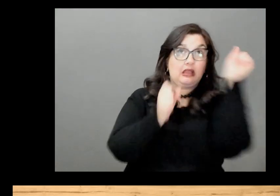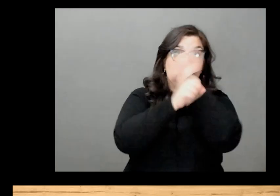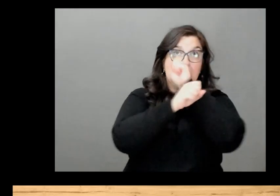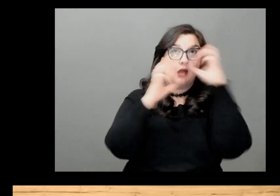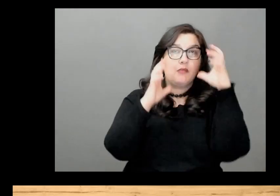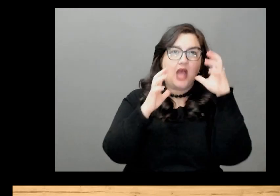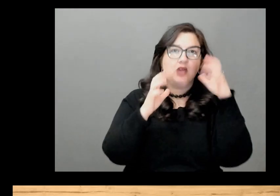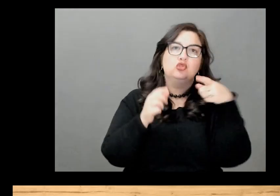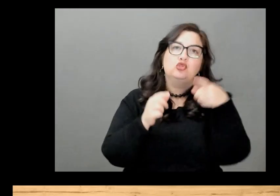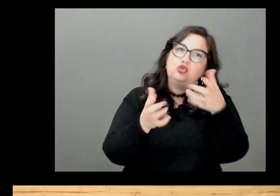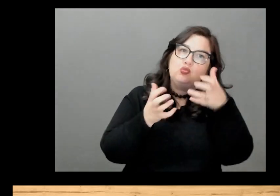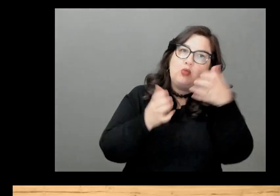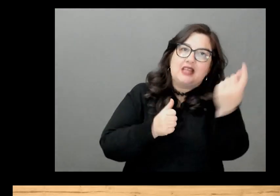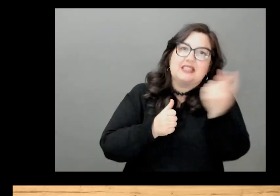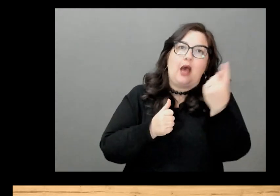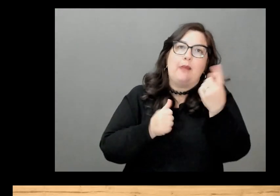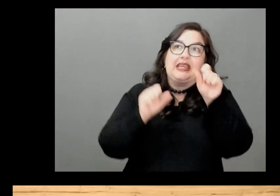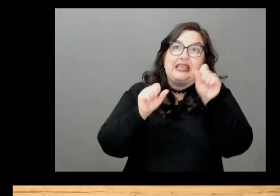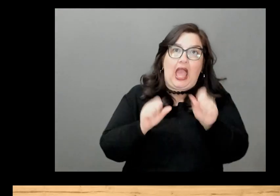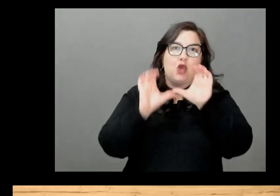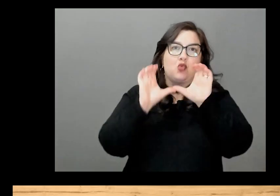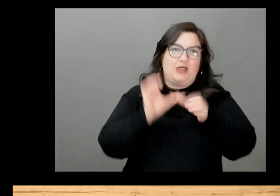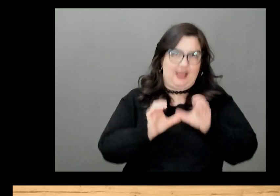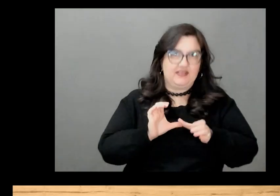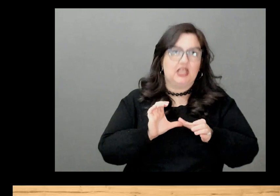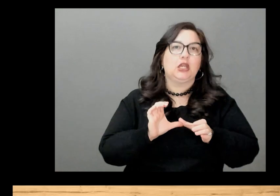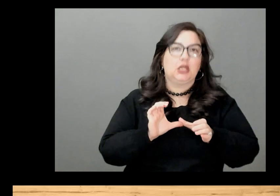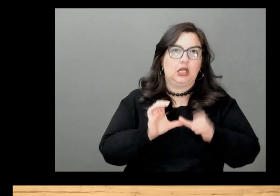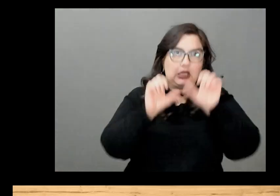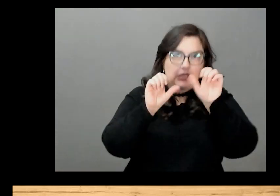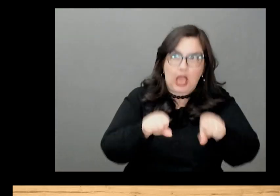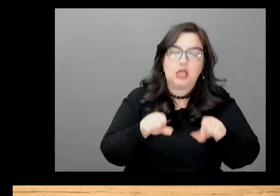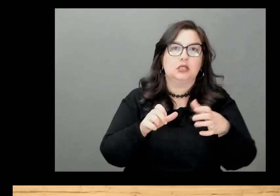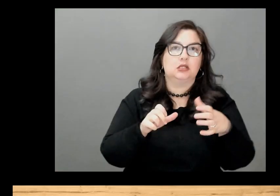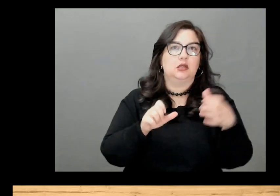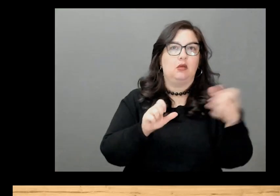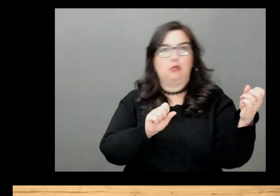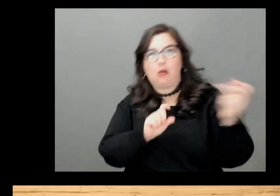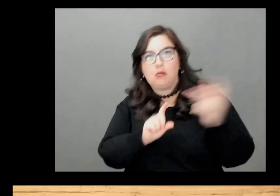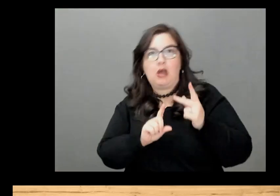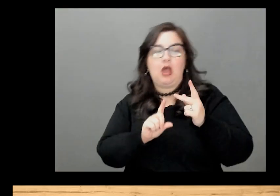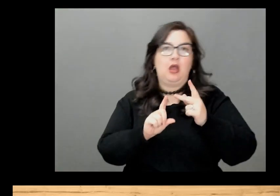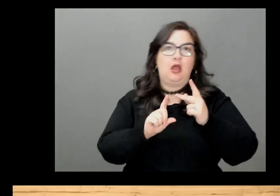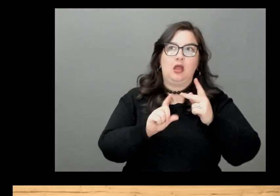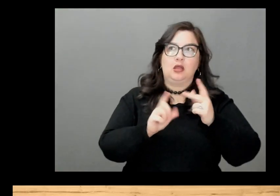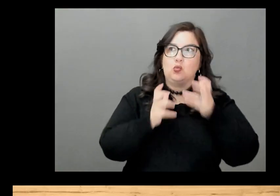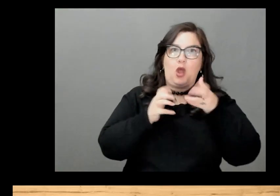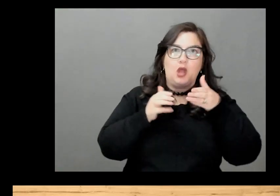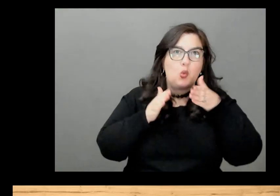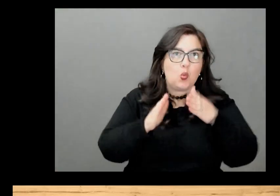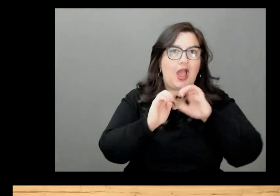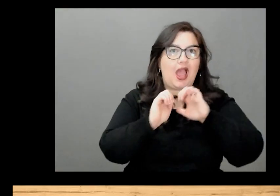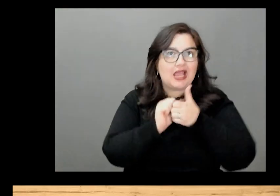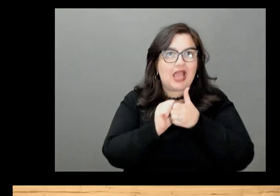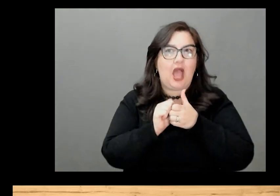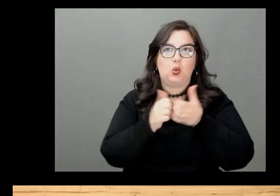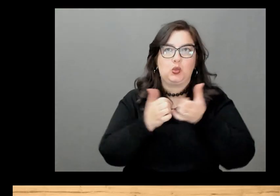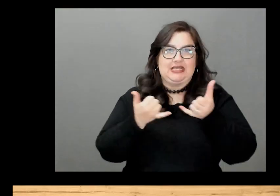want something that is reconfigurable, right? That you want to be able to have a way to take your